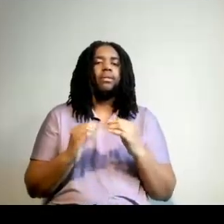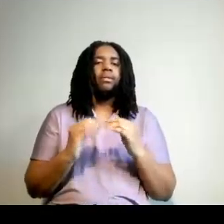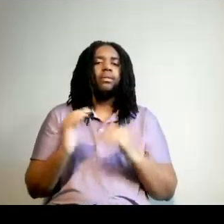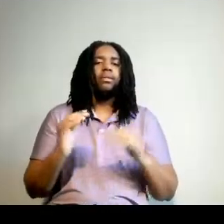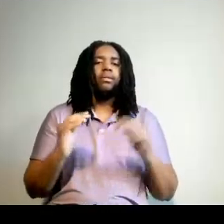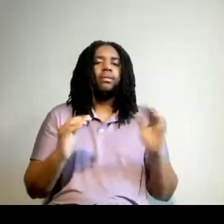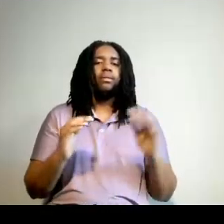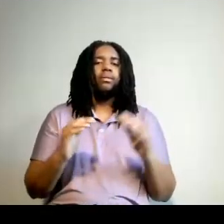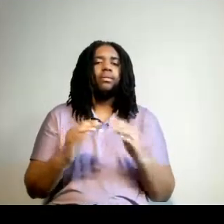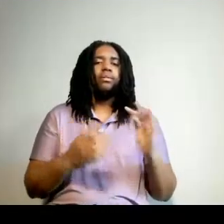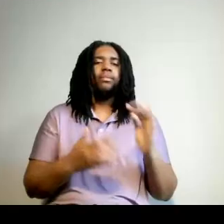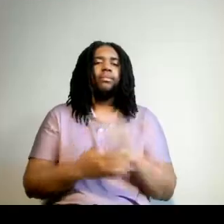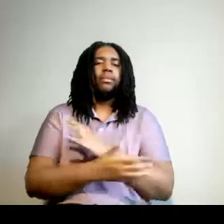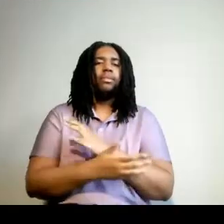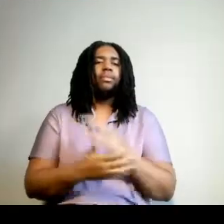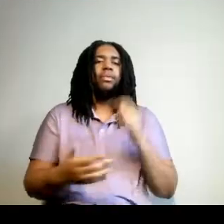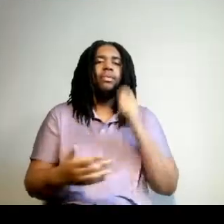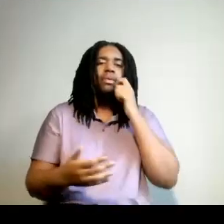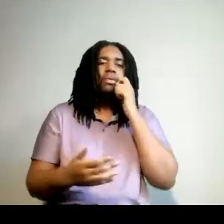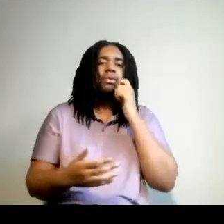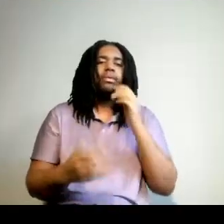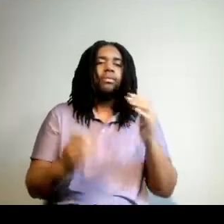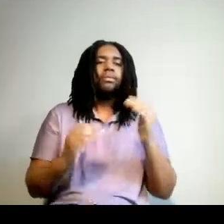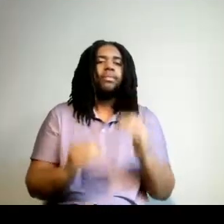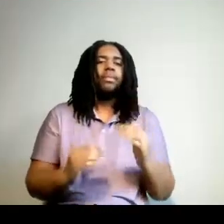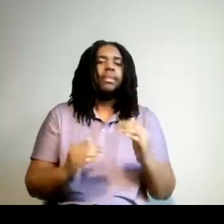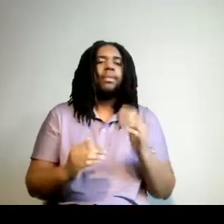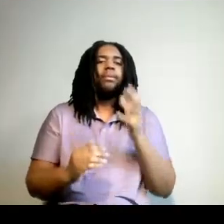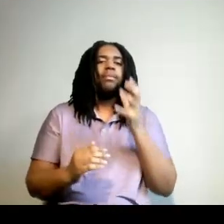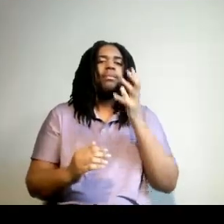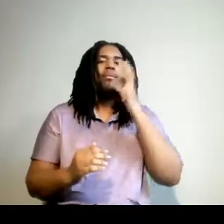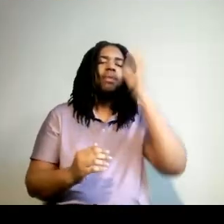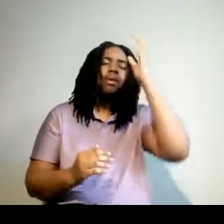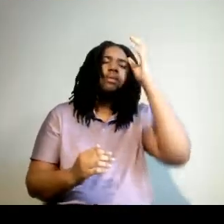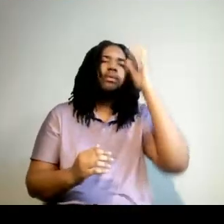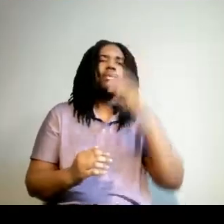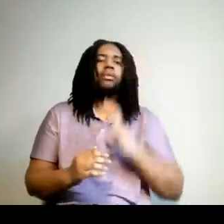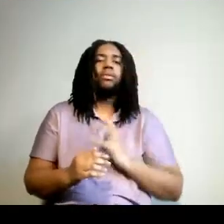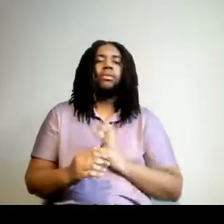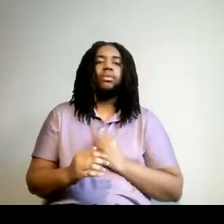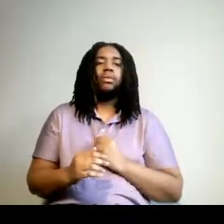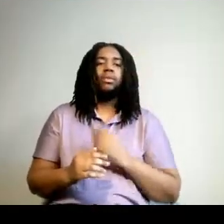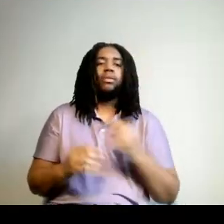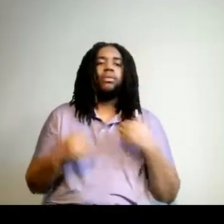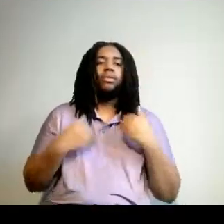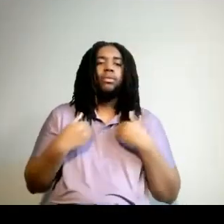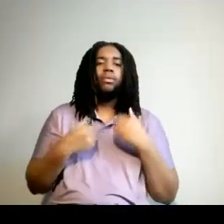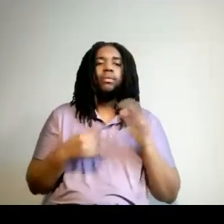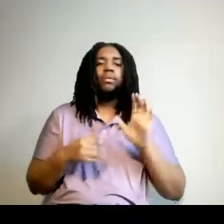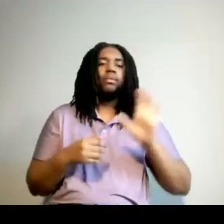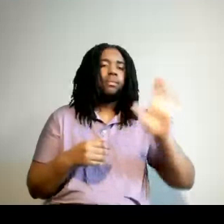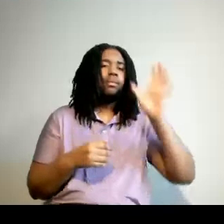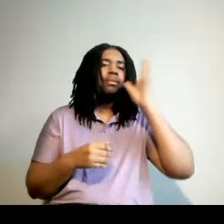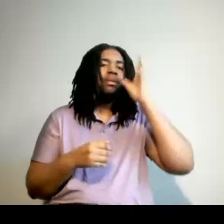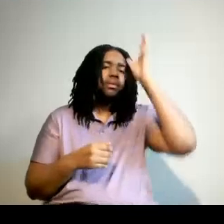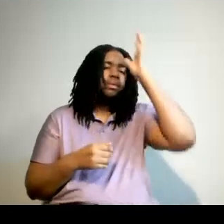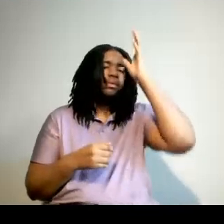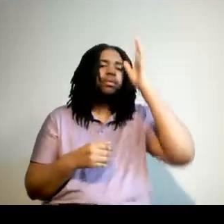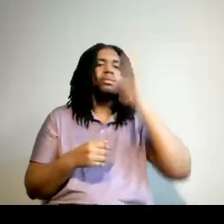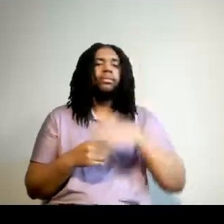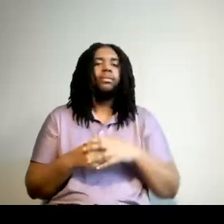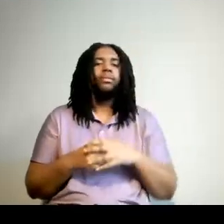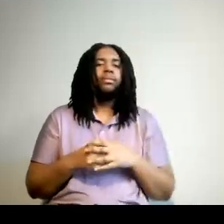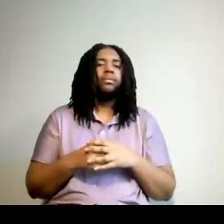held one for parents of trans youth and kind of looking at how folks are accessing healthcare from a young age moving